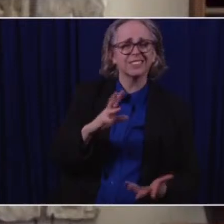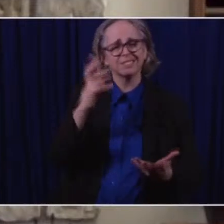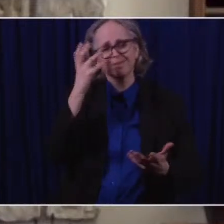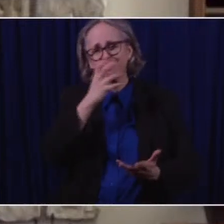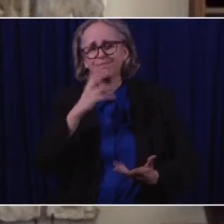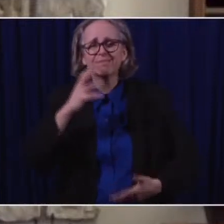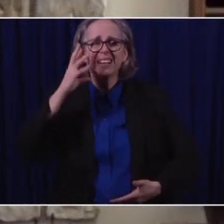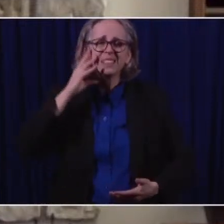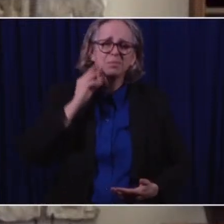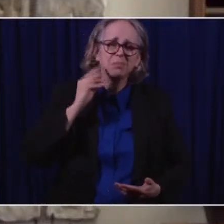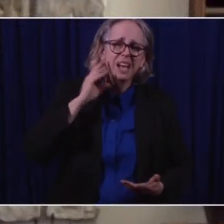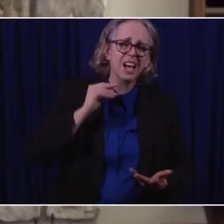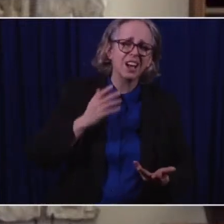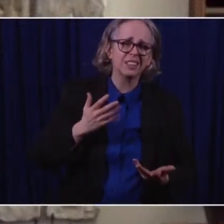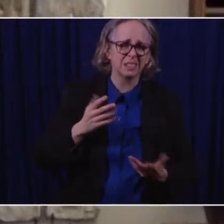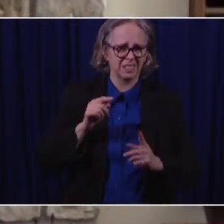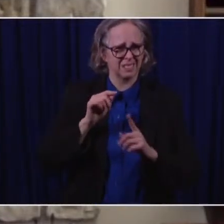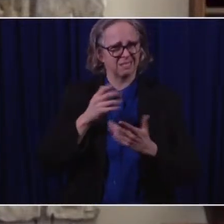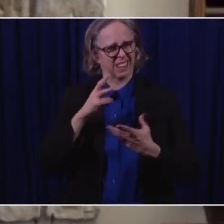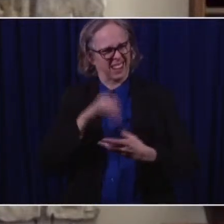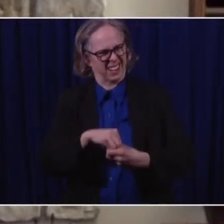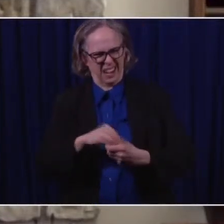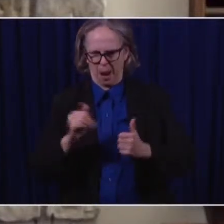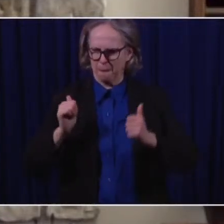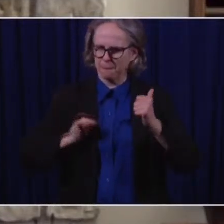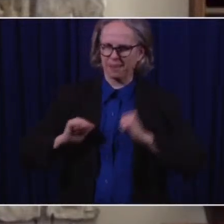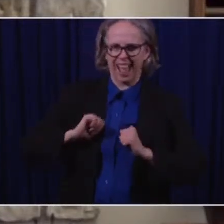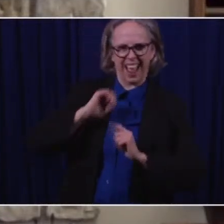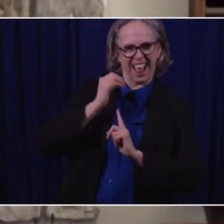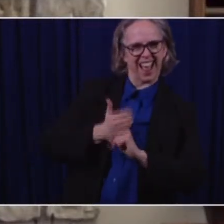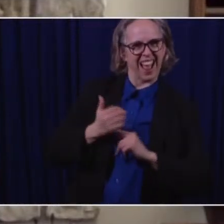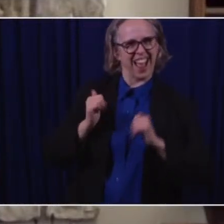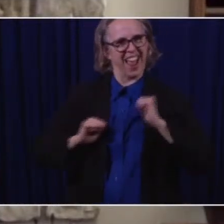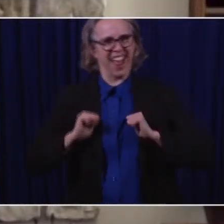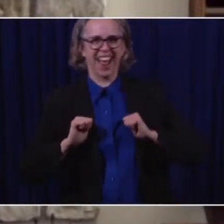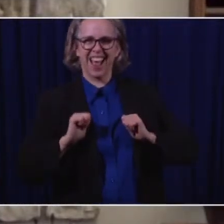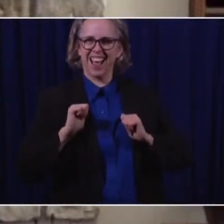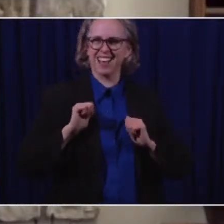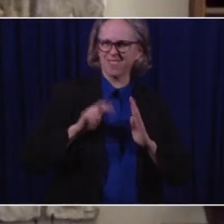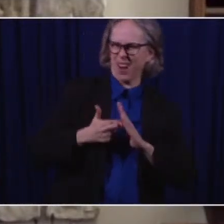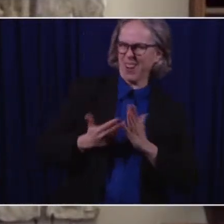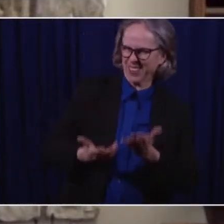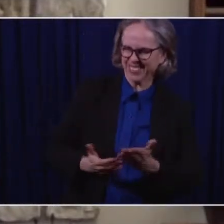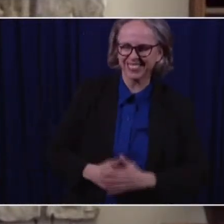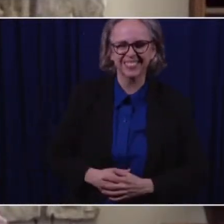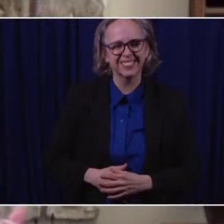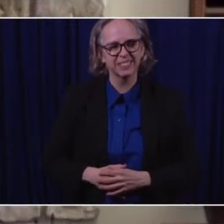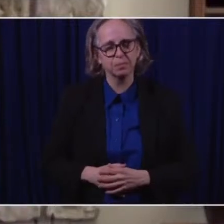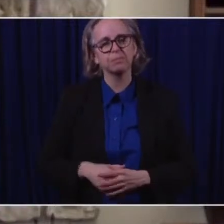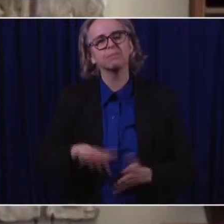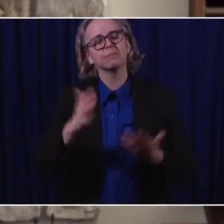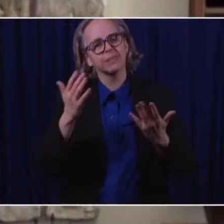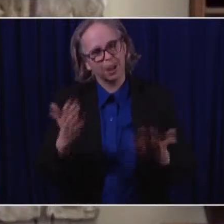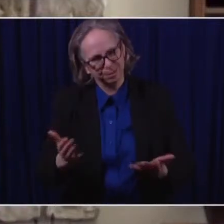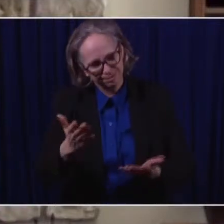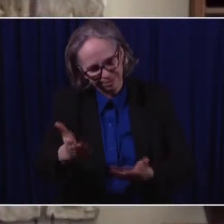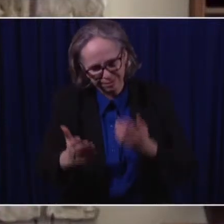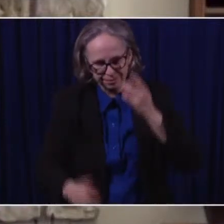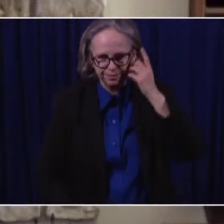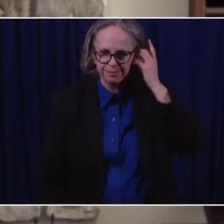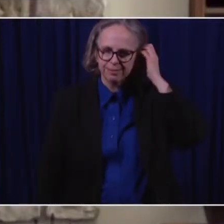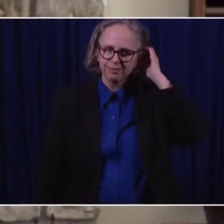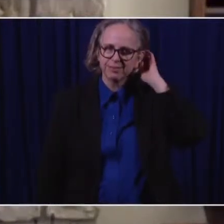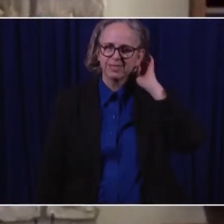young person to be in theater. Just a great thing. But again, I